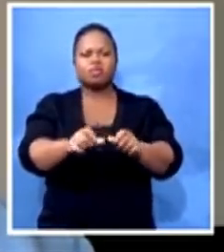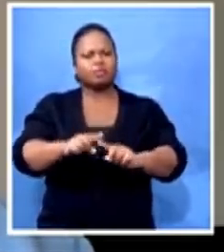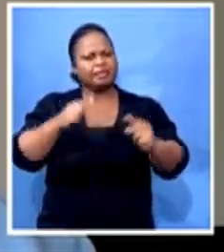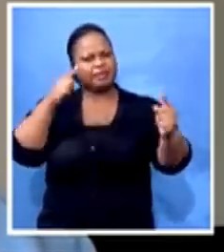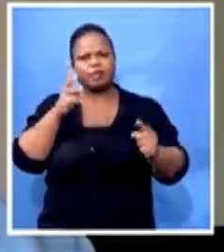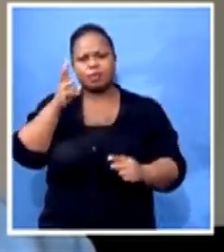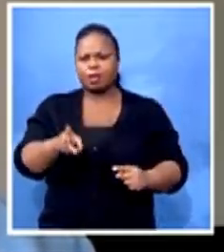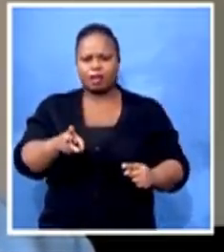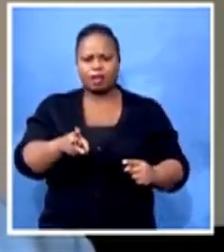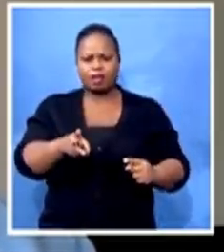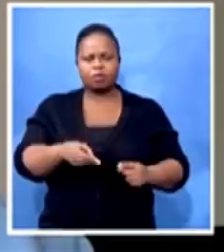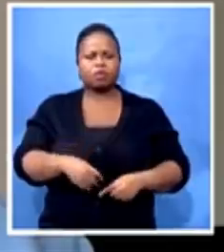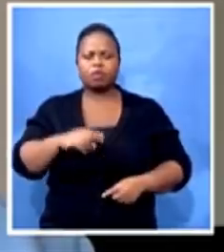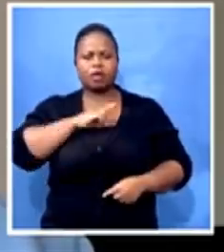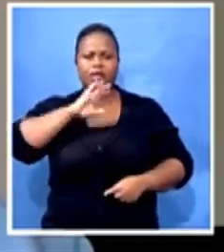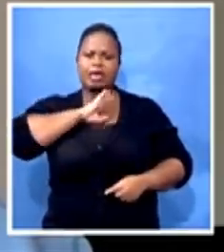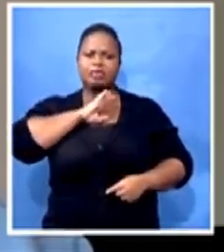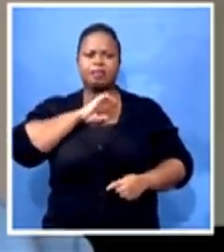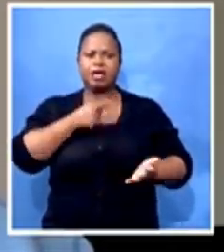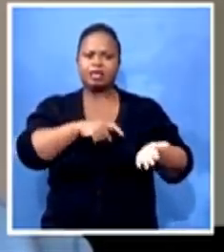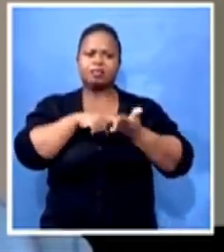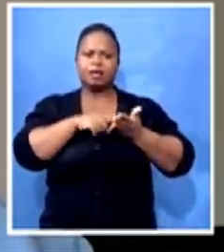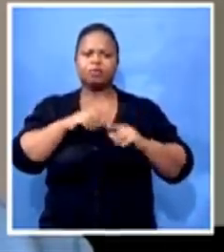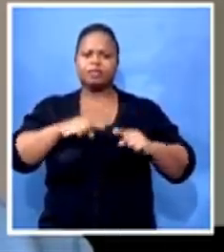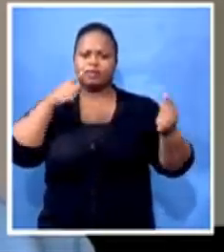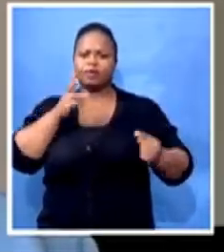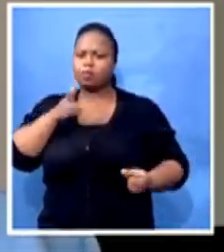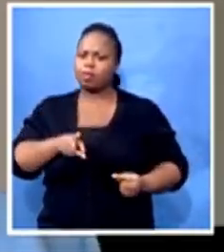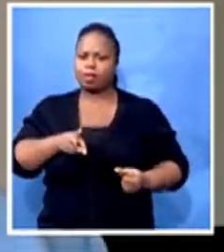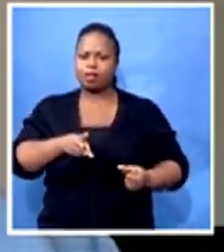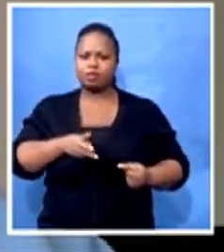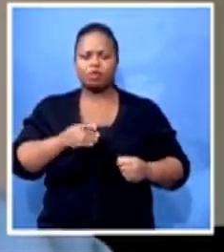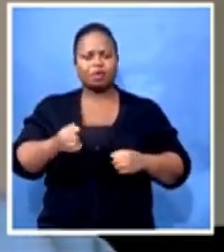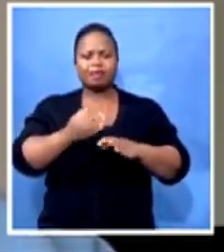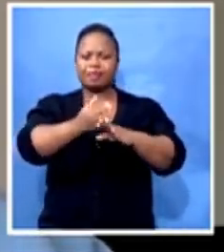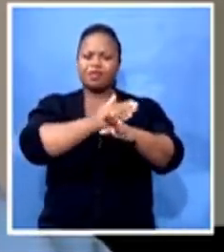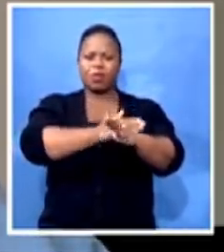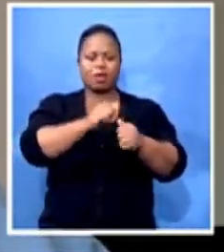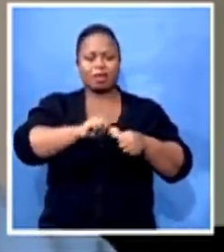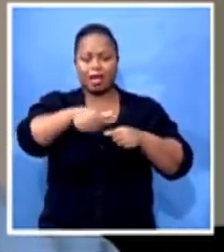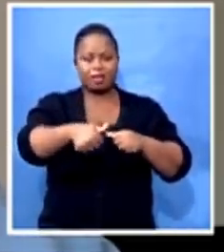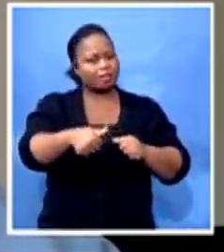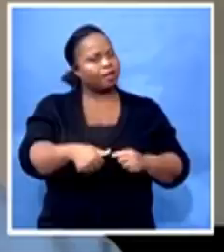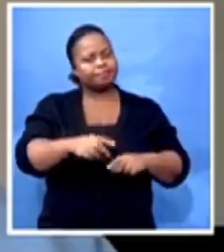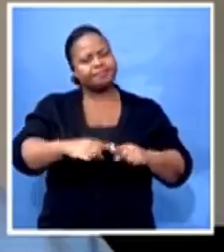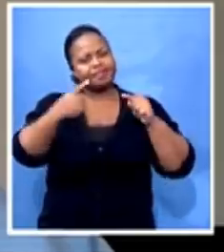have returned to the pre-COVID world. It's a new world. And for us as a